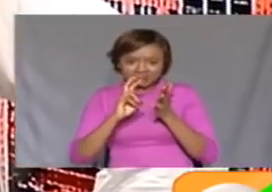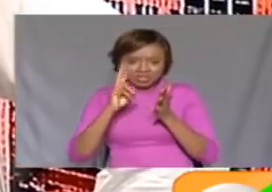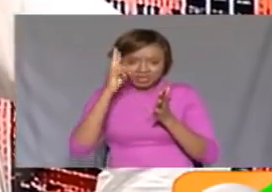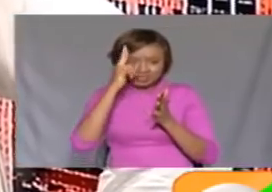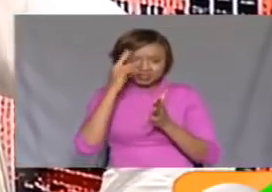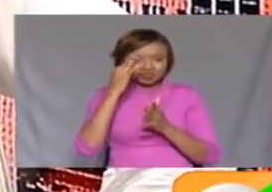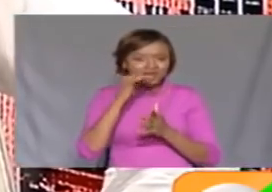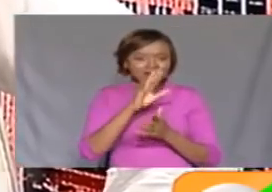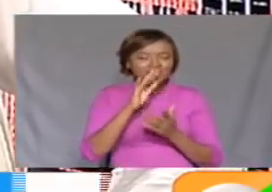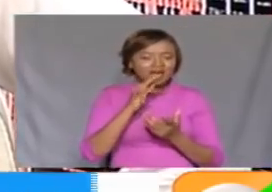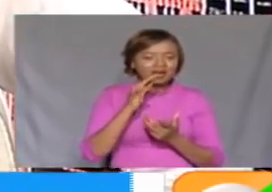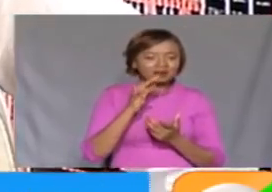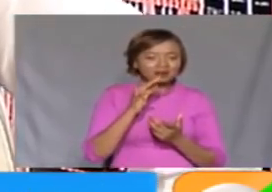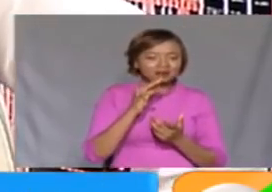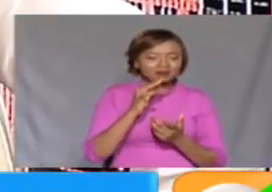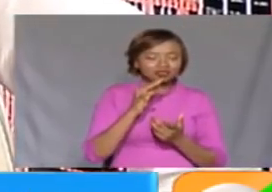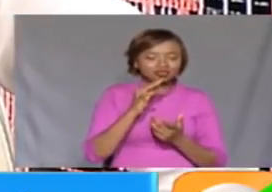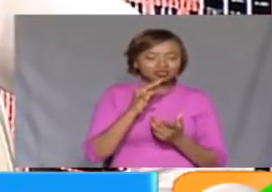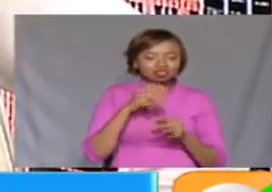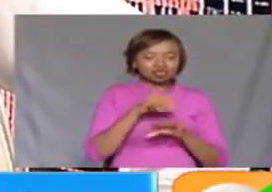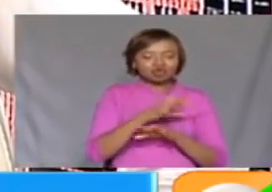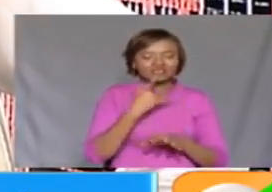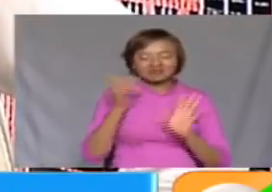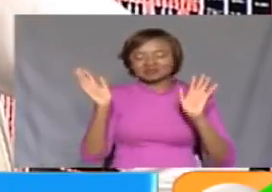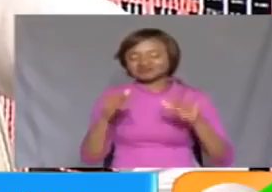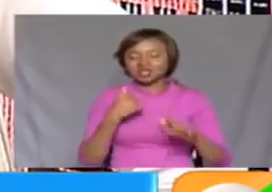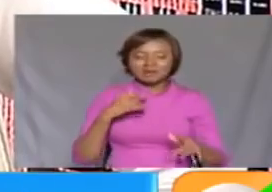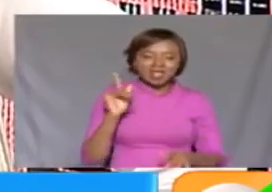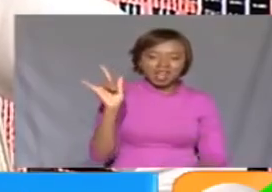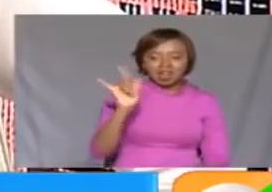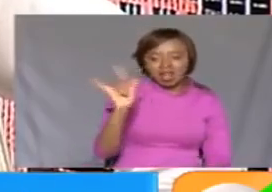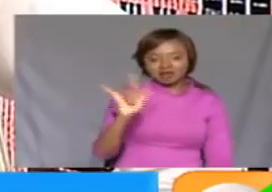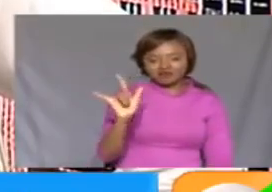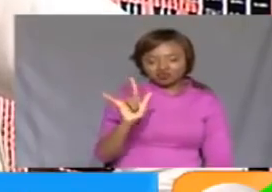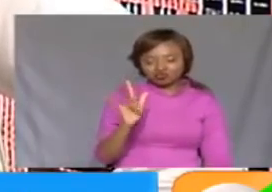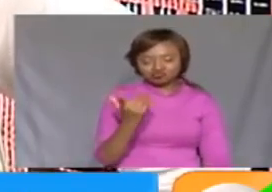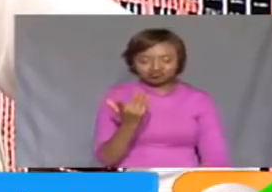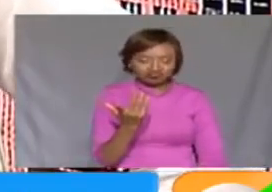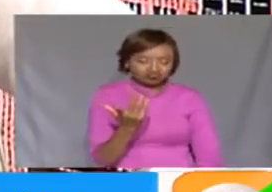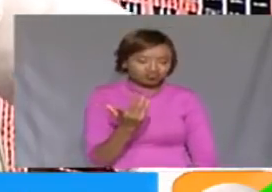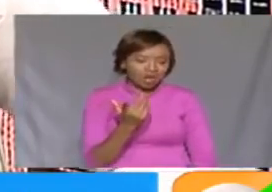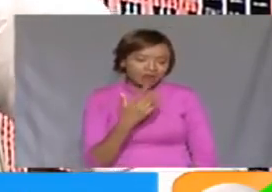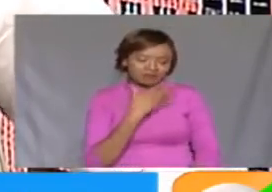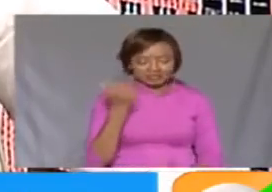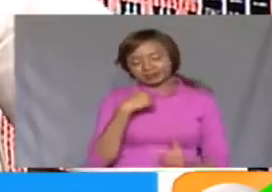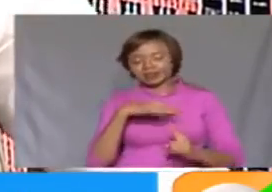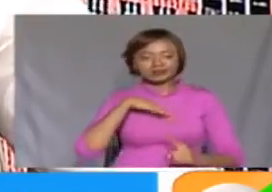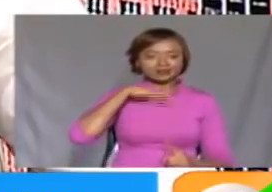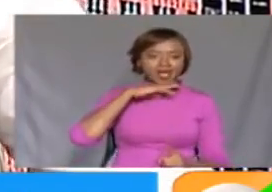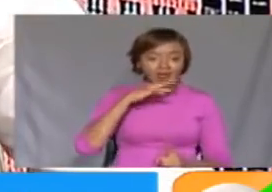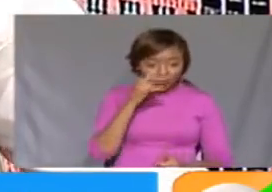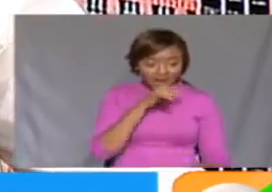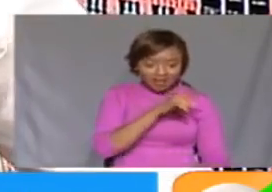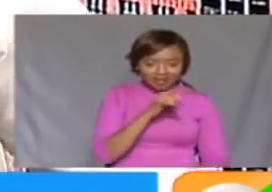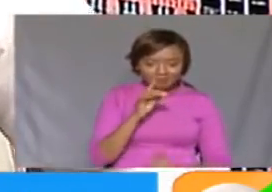like, let me be killed, I love you people, because he's speaking to his constituency. And he's got